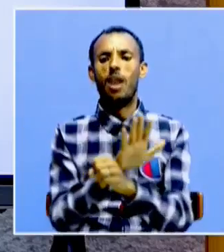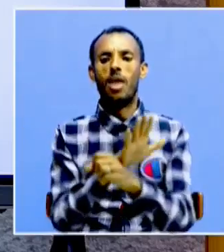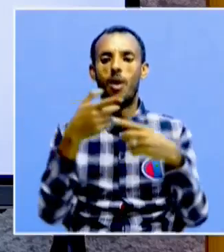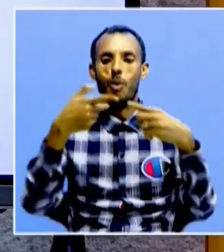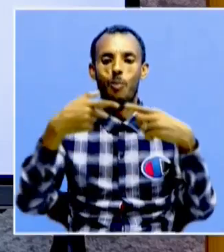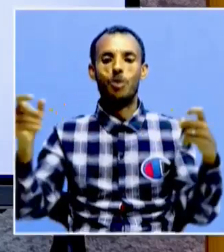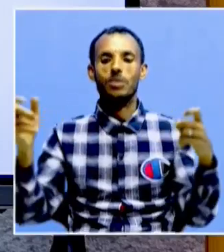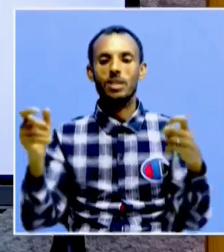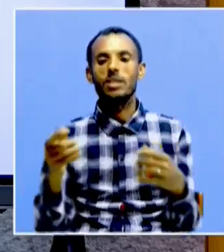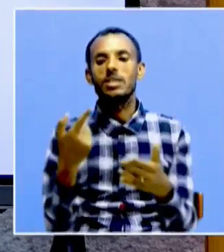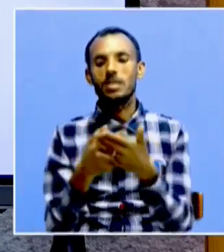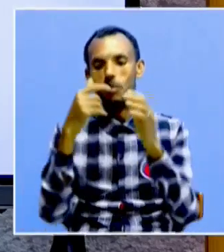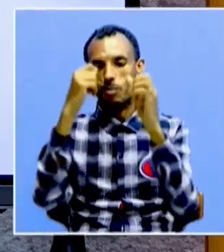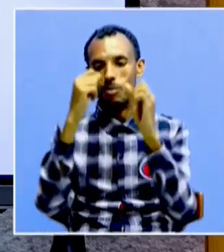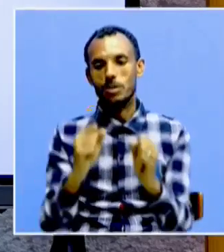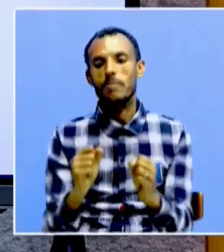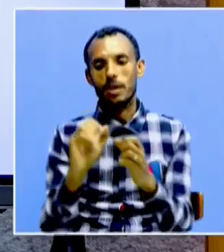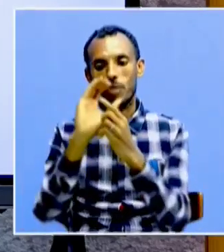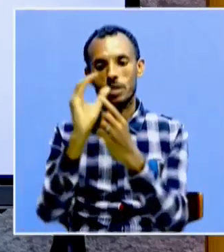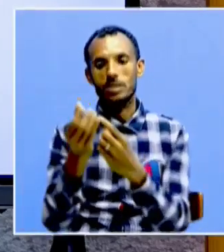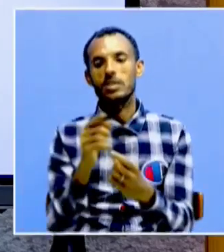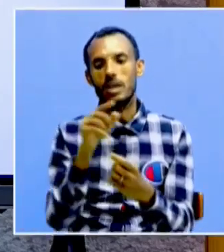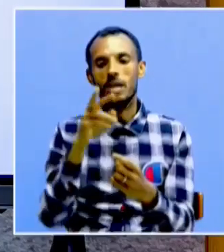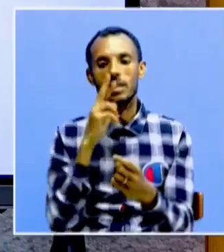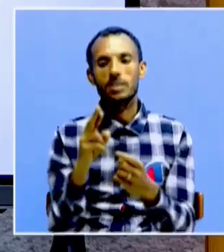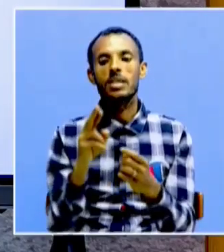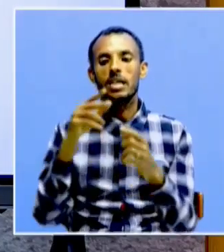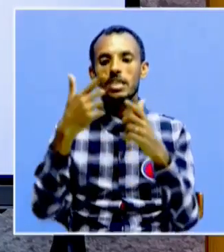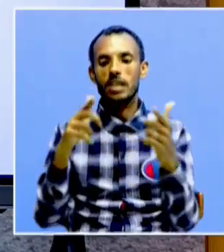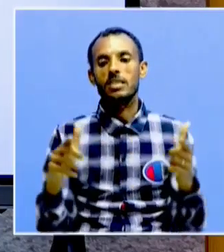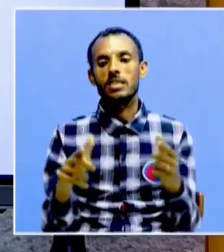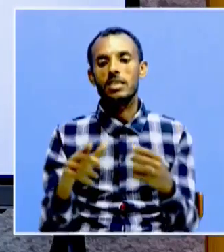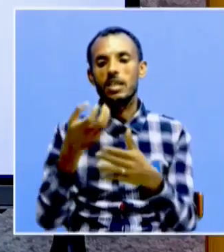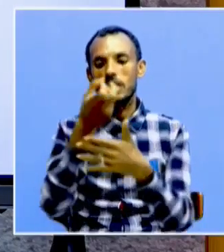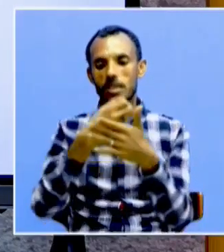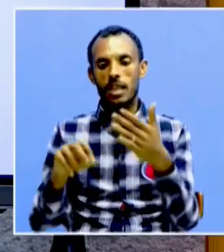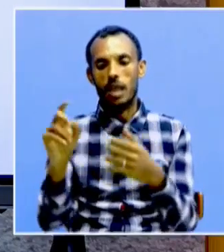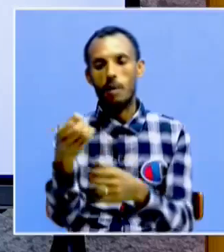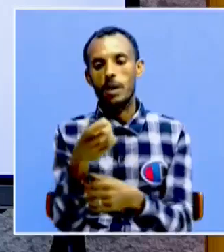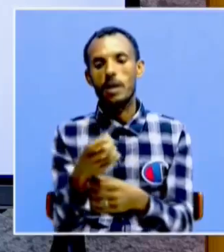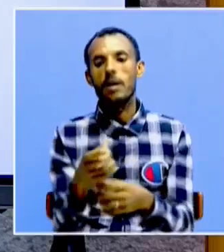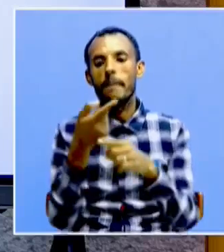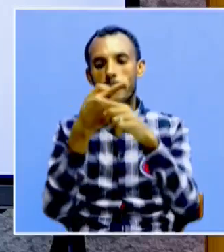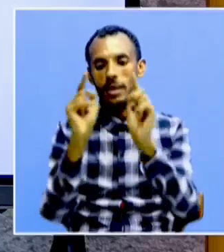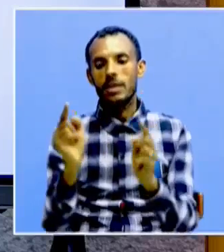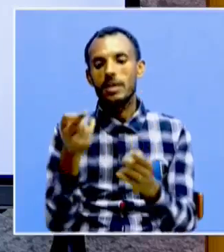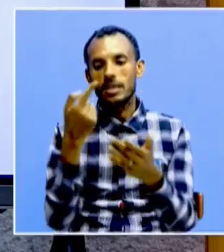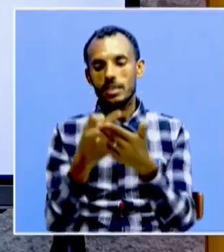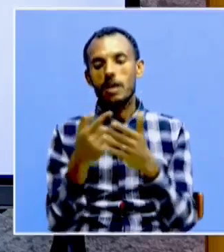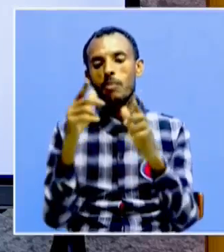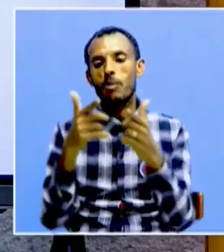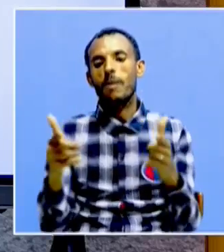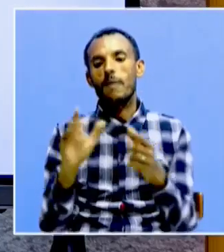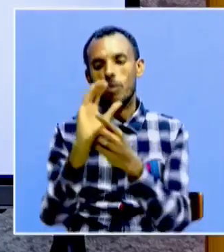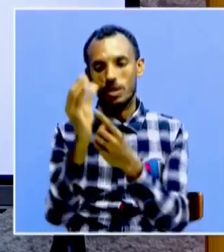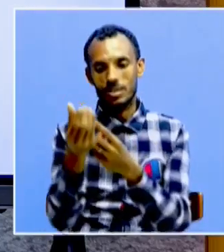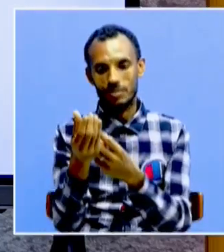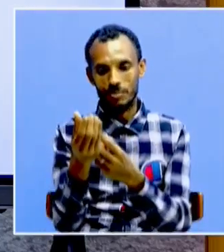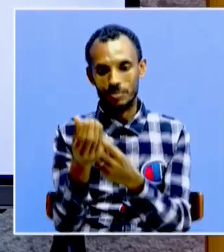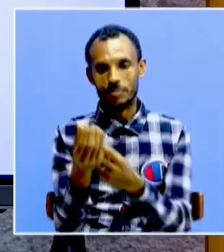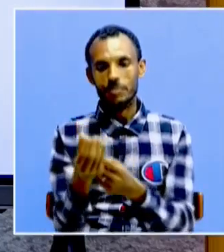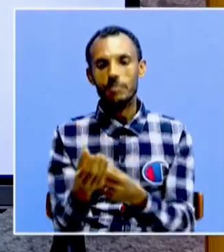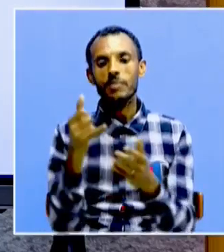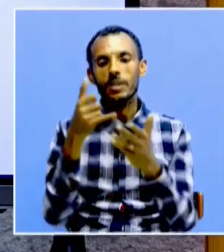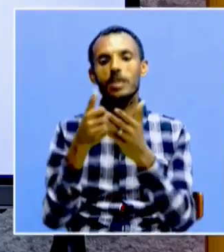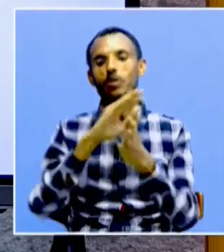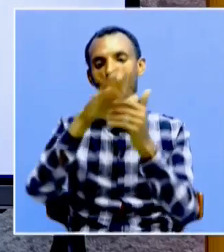opposite. In the possibility condition, there is a chance for the result to happen. But in the improbable condition, yes, it